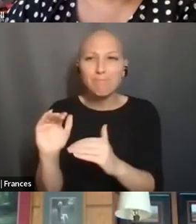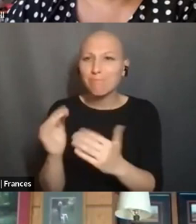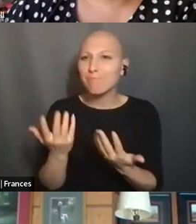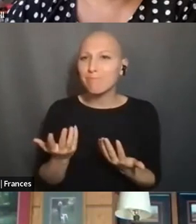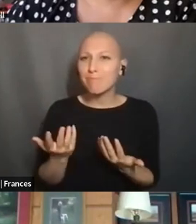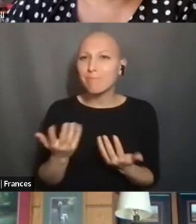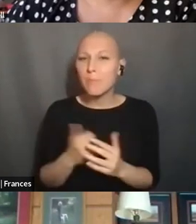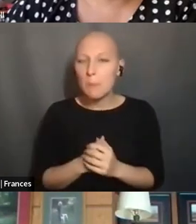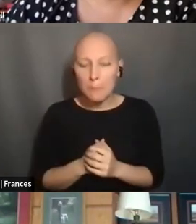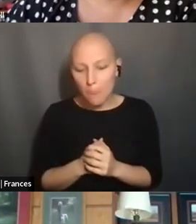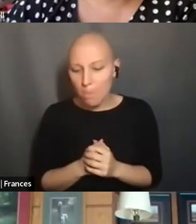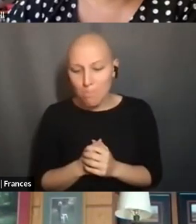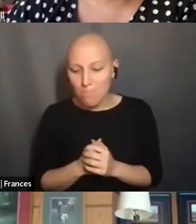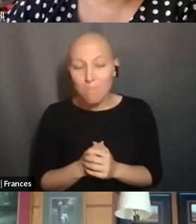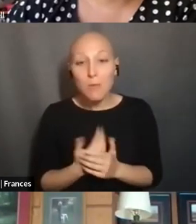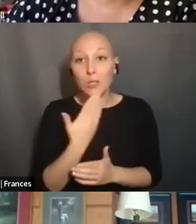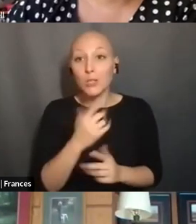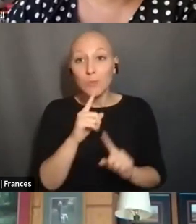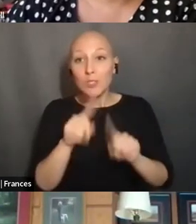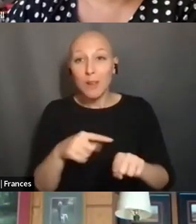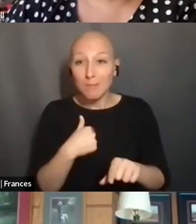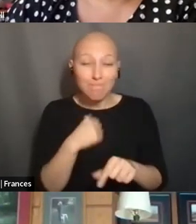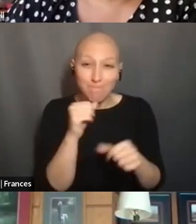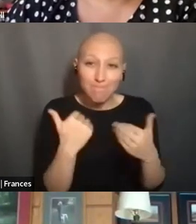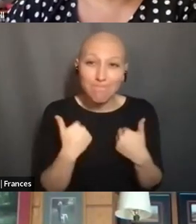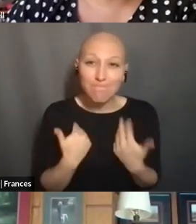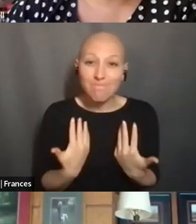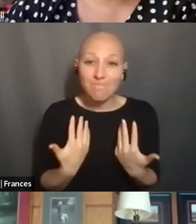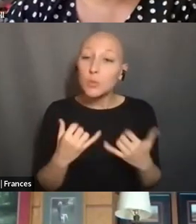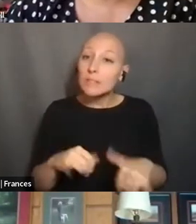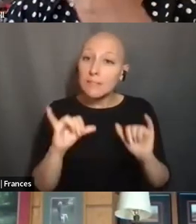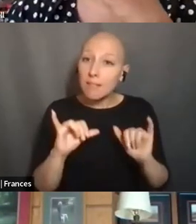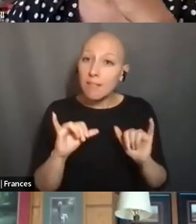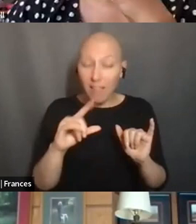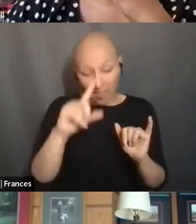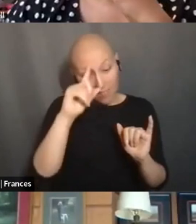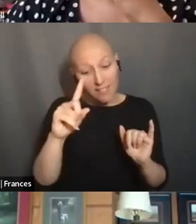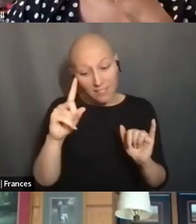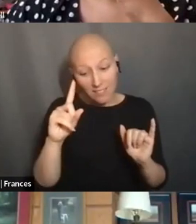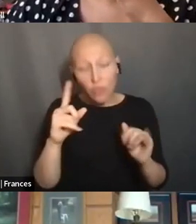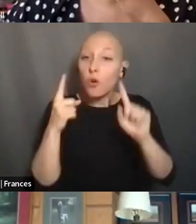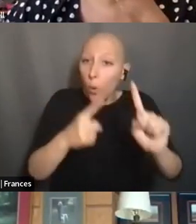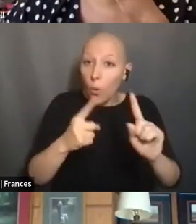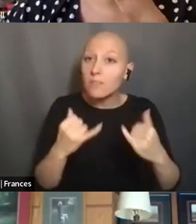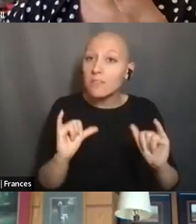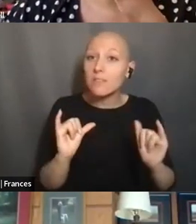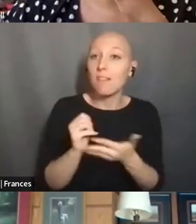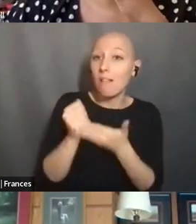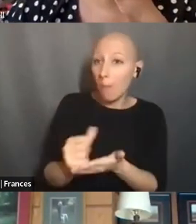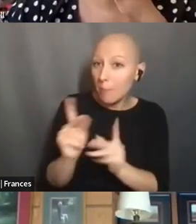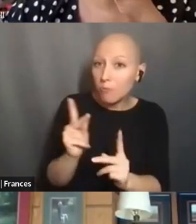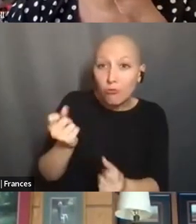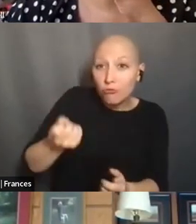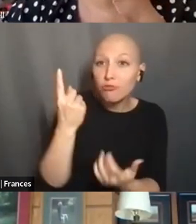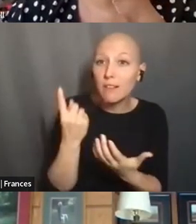I don't have good responses other than I think you can still tell people, I think the goal is to still help people understand and to begin to